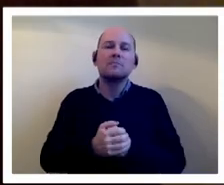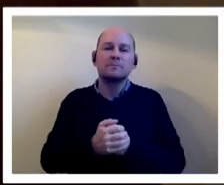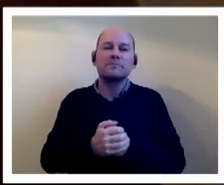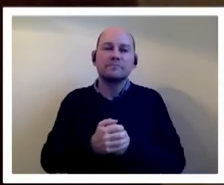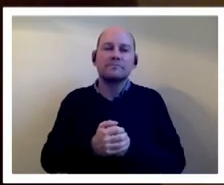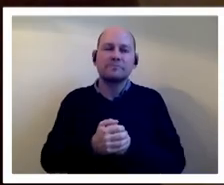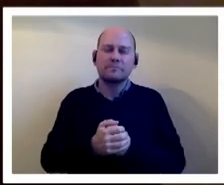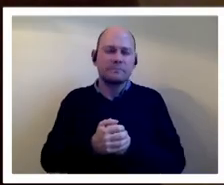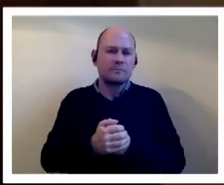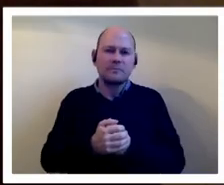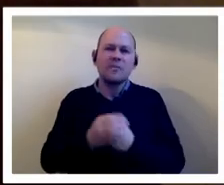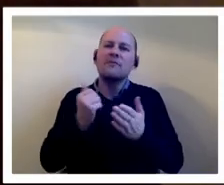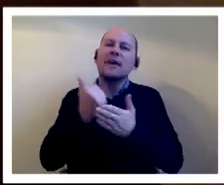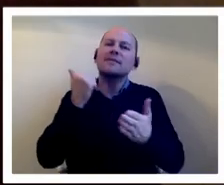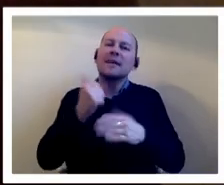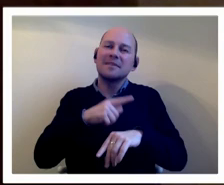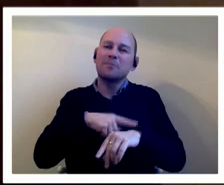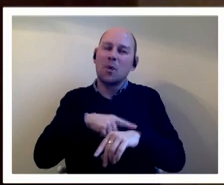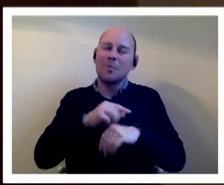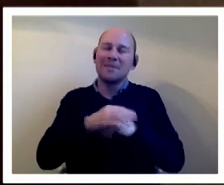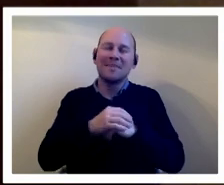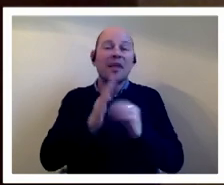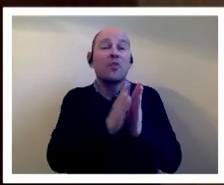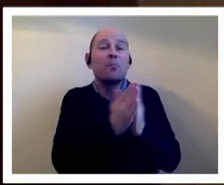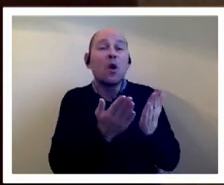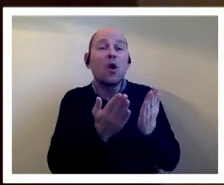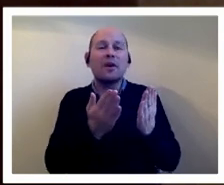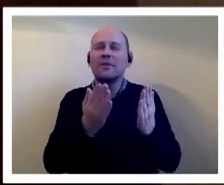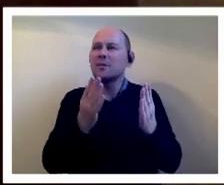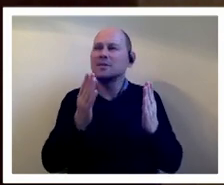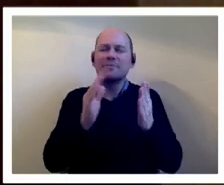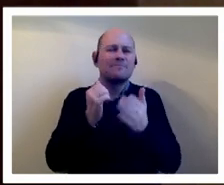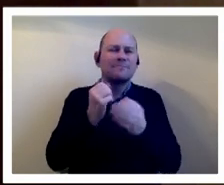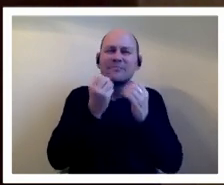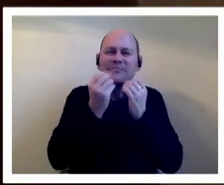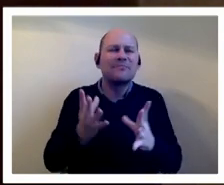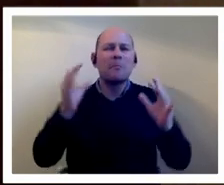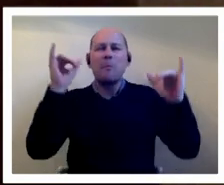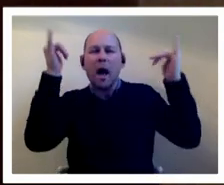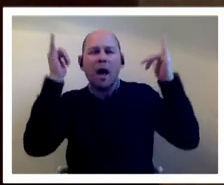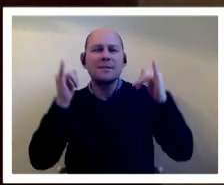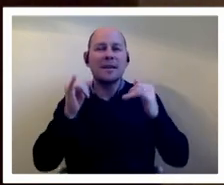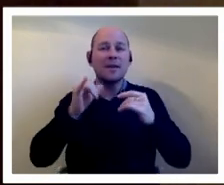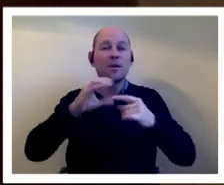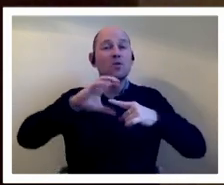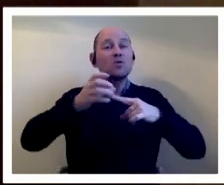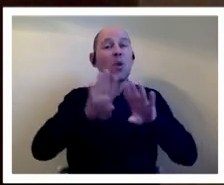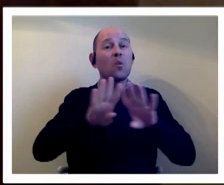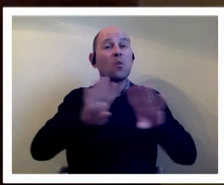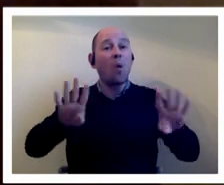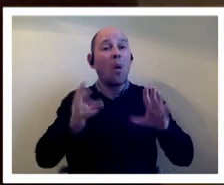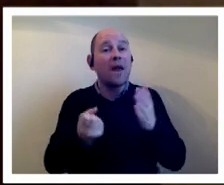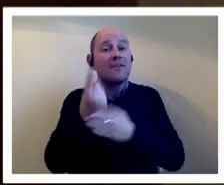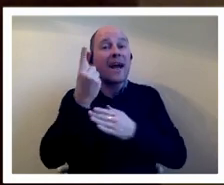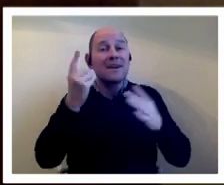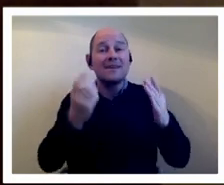was a great moment and you know in the book you know that there was a there was a great party and you know um stonewall held a big a big event and lots of people came along to it and